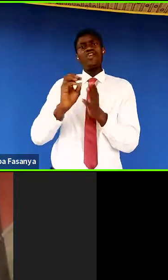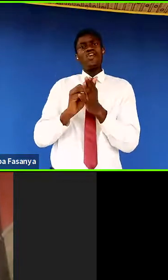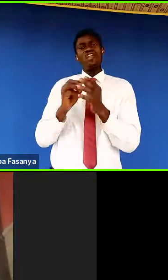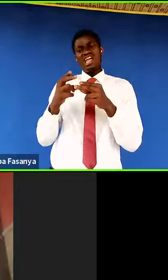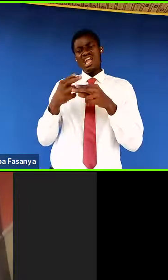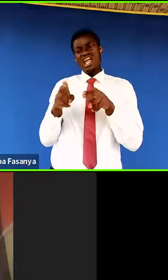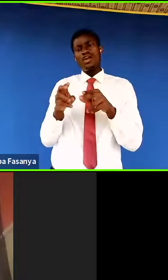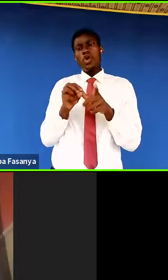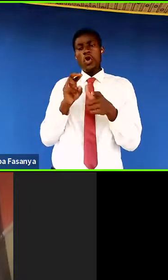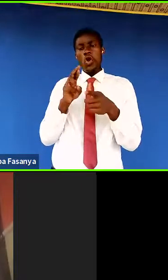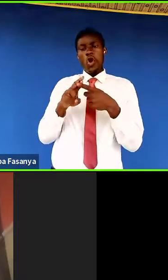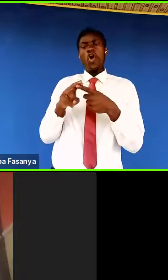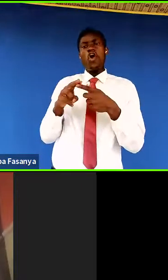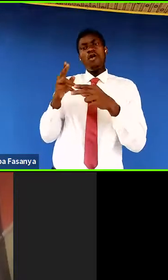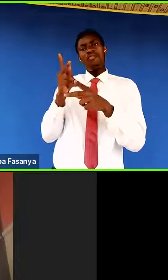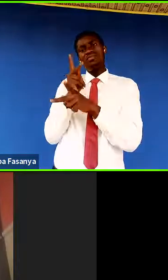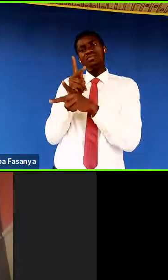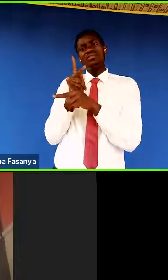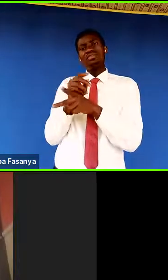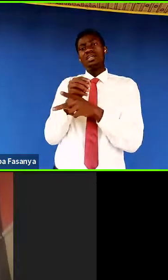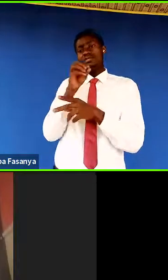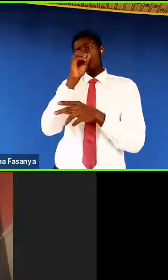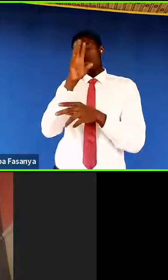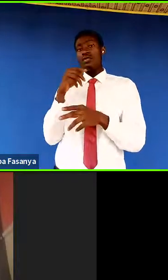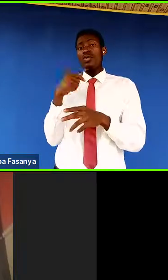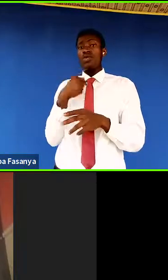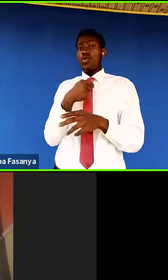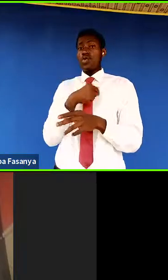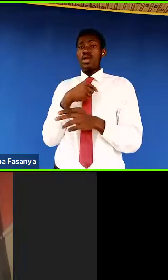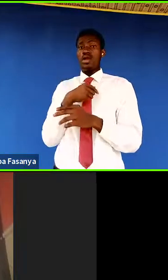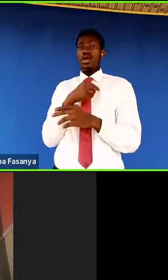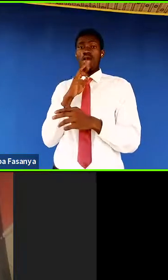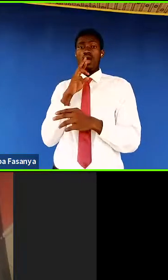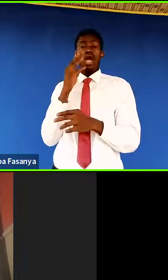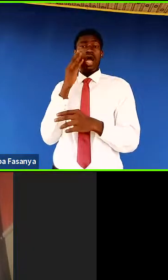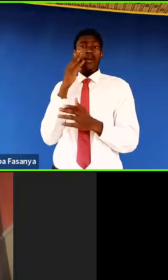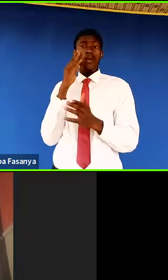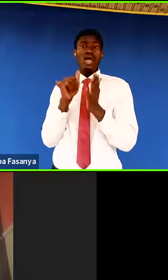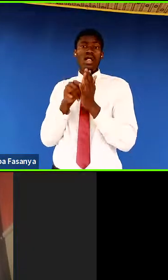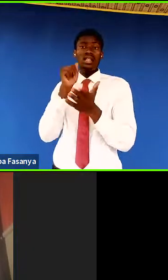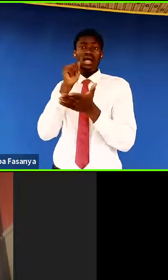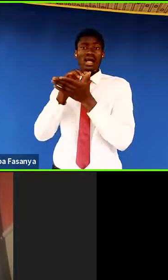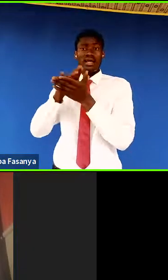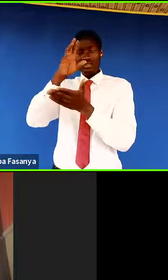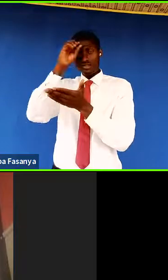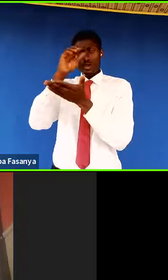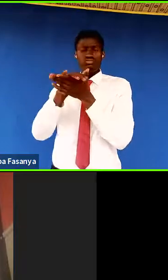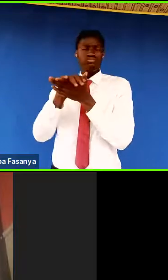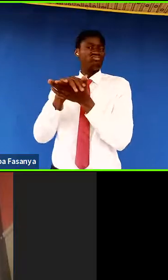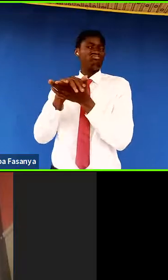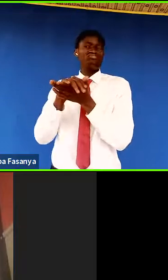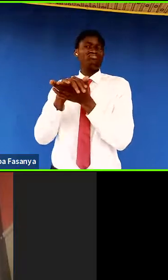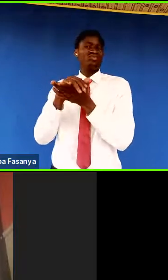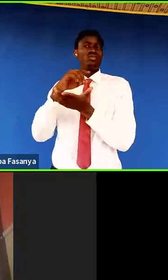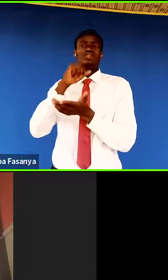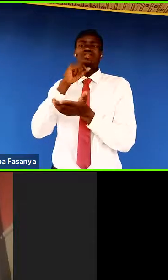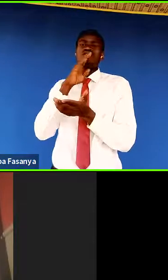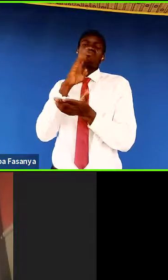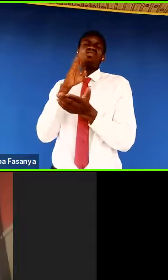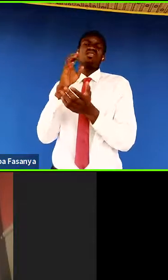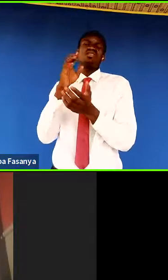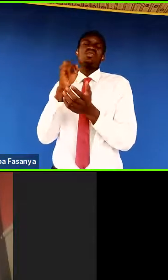sperm. We are aware that couples should not be so scared until after a year. So within